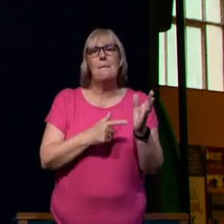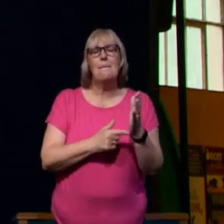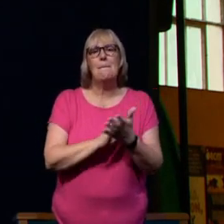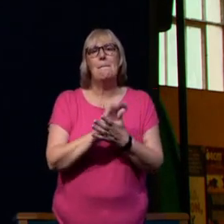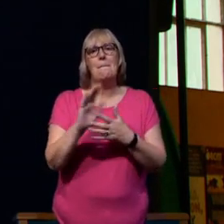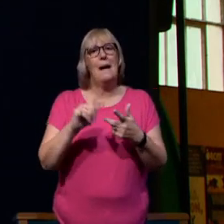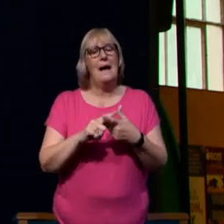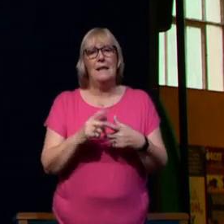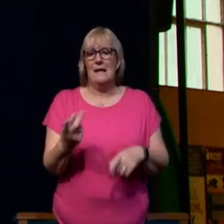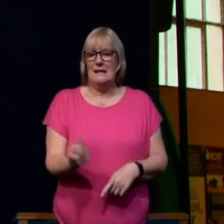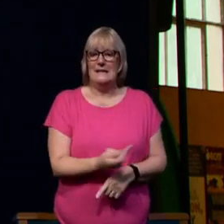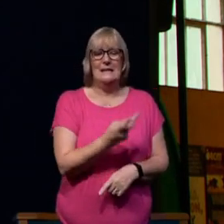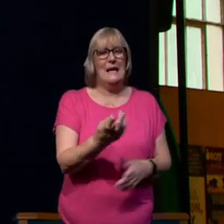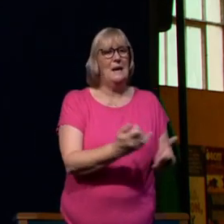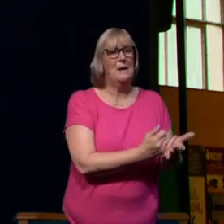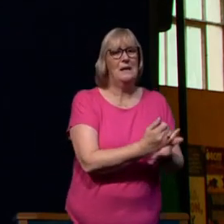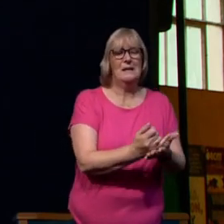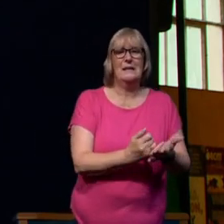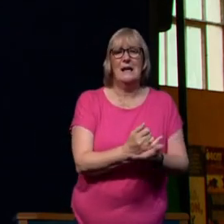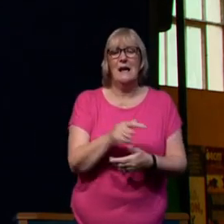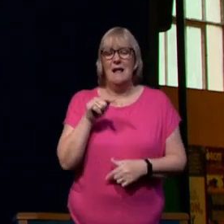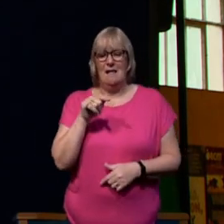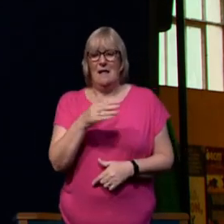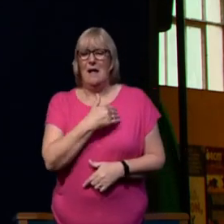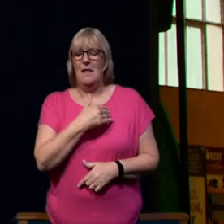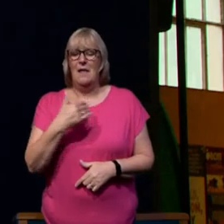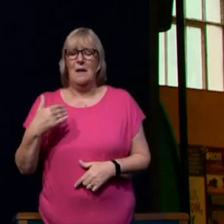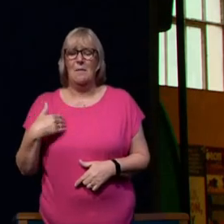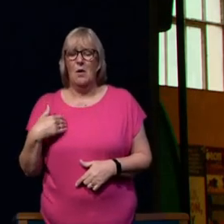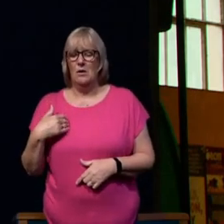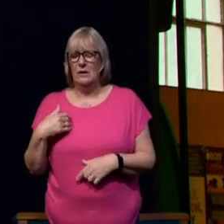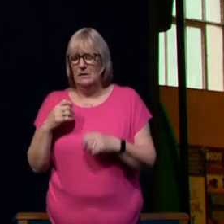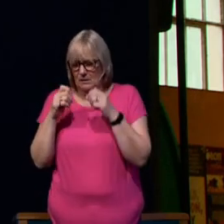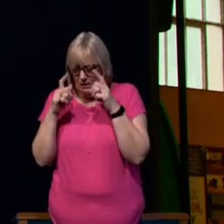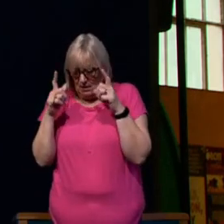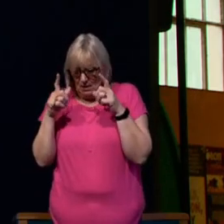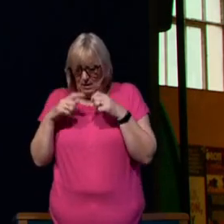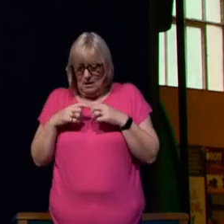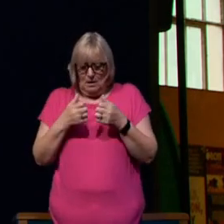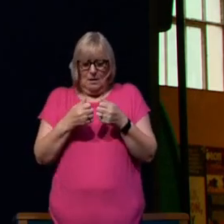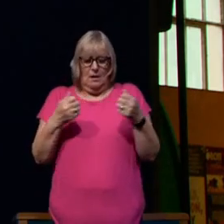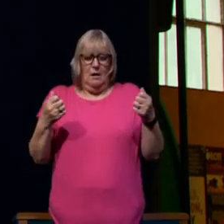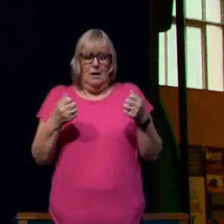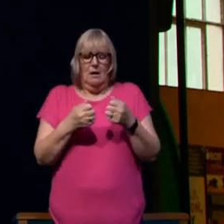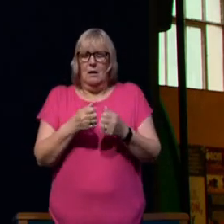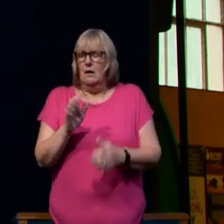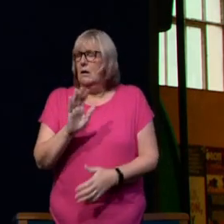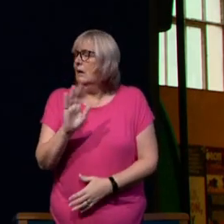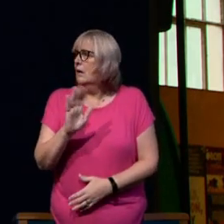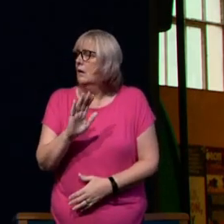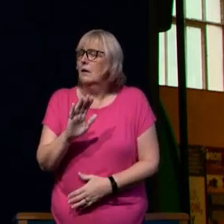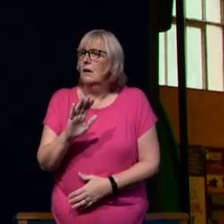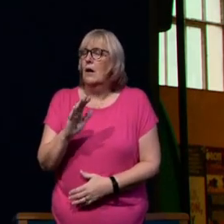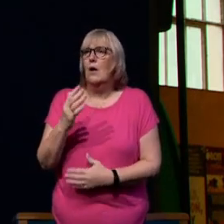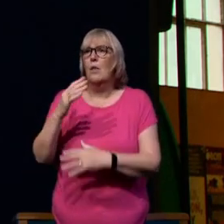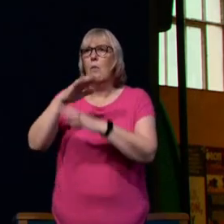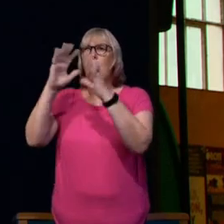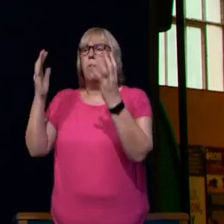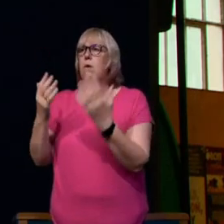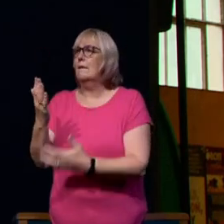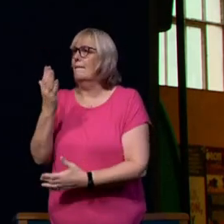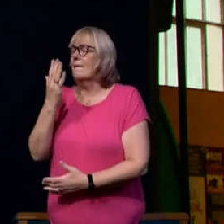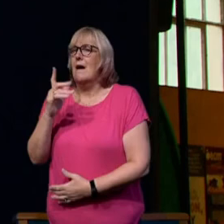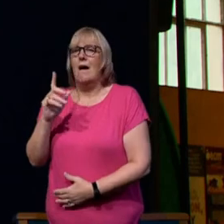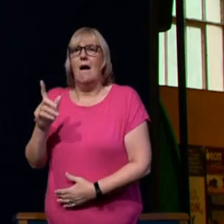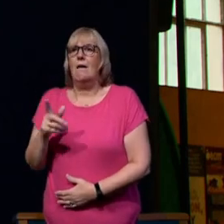out of bed that morning. I was so discouraged. I rang in to Hugh Palmer, my boss. I said, Hugh, do you mind if I not come in? And it's so